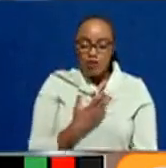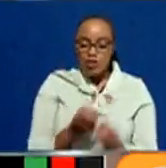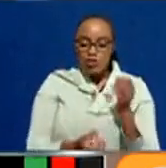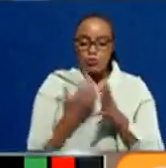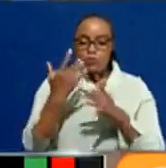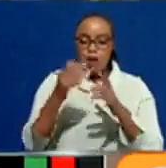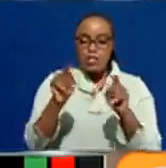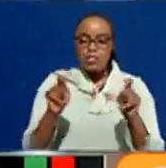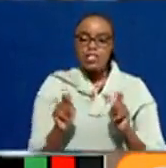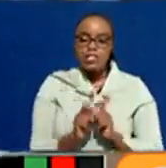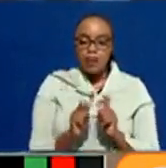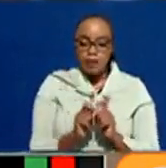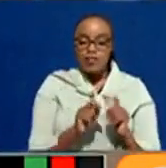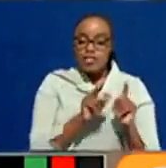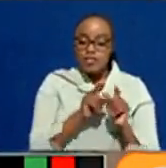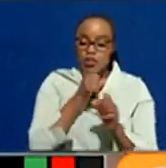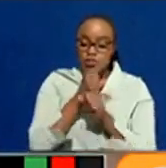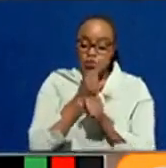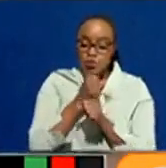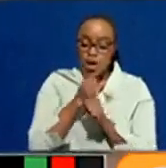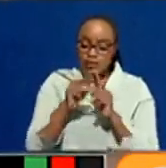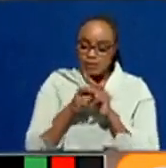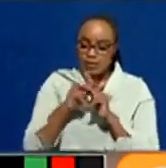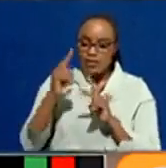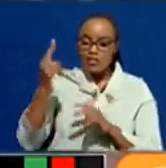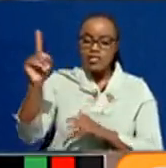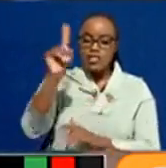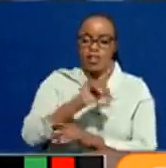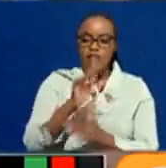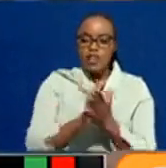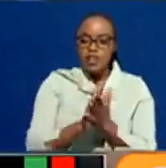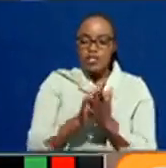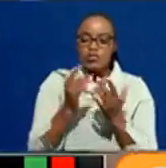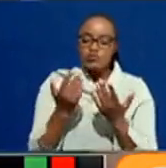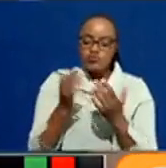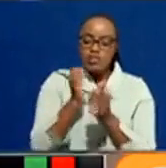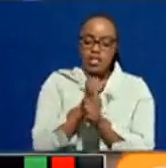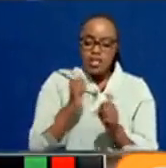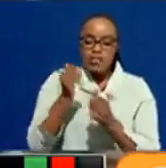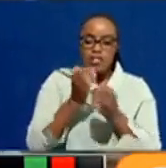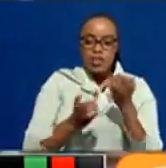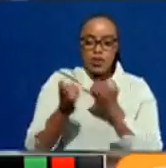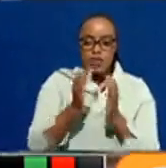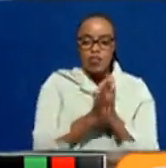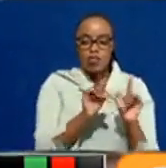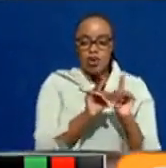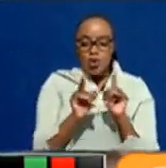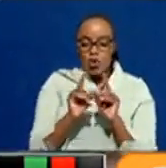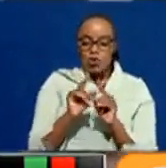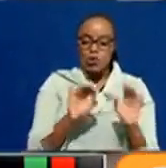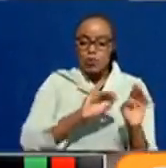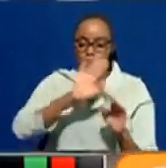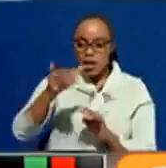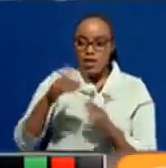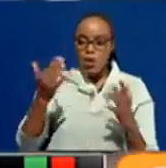team and start work from day one to liberate this country economically and put it back